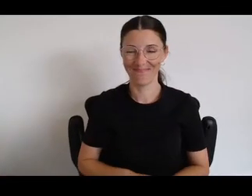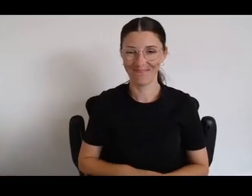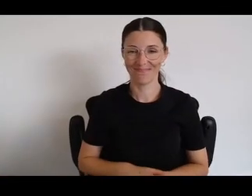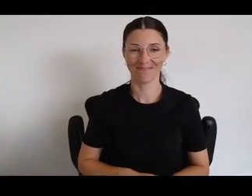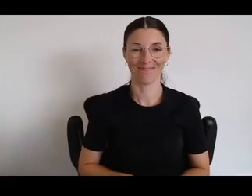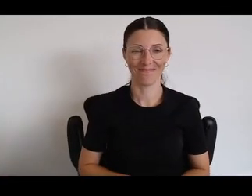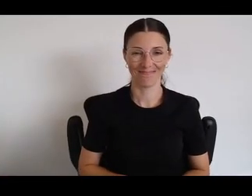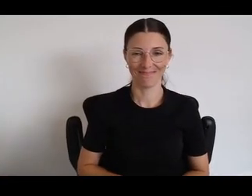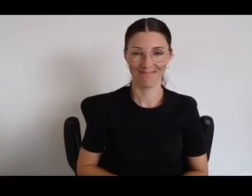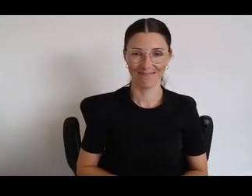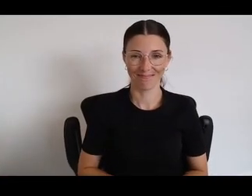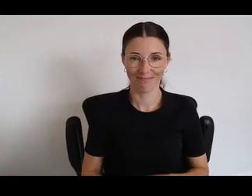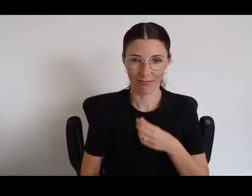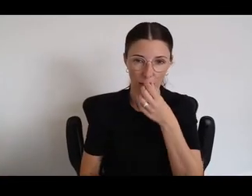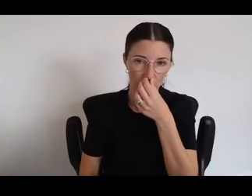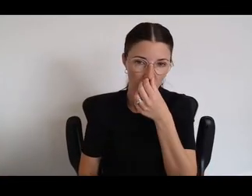I